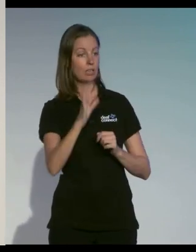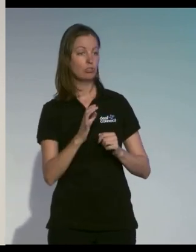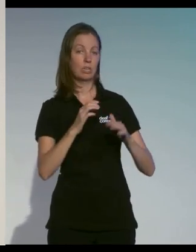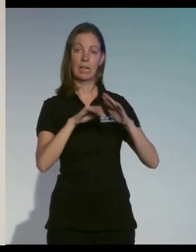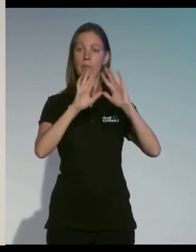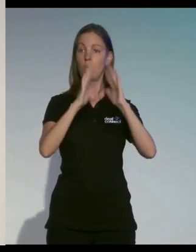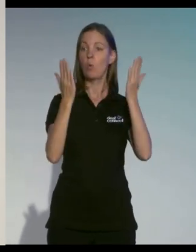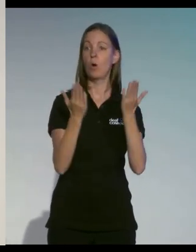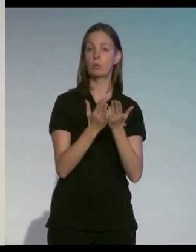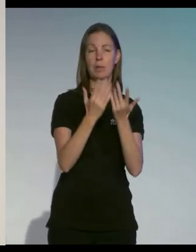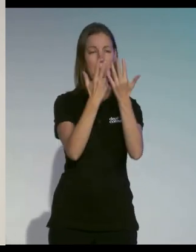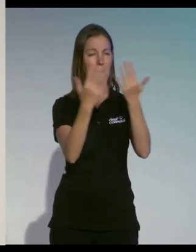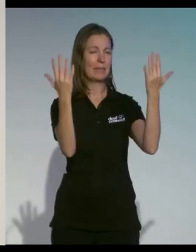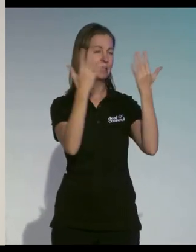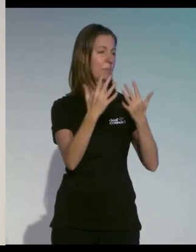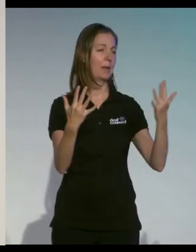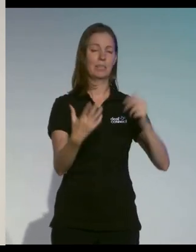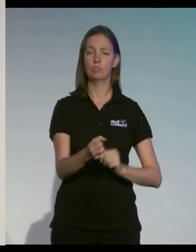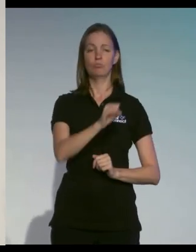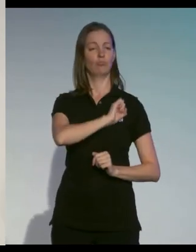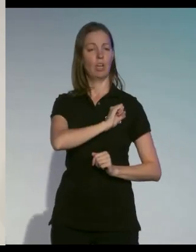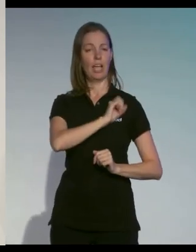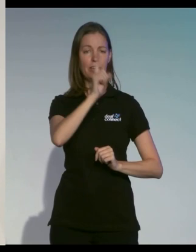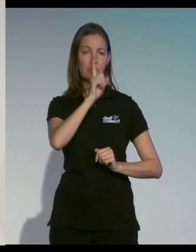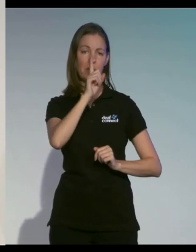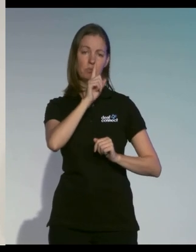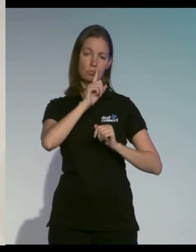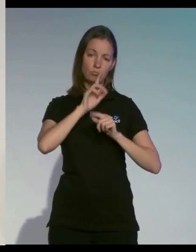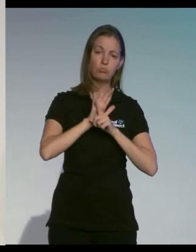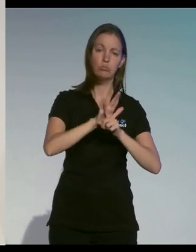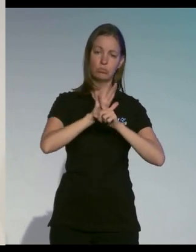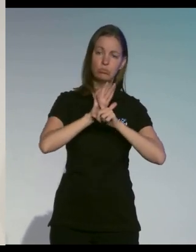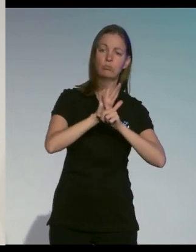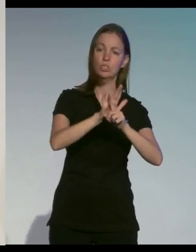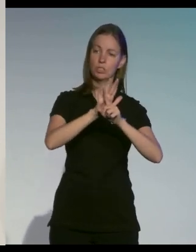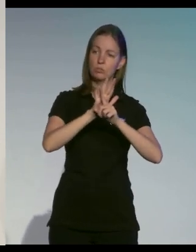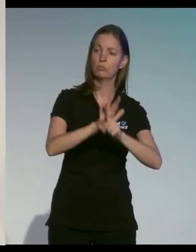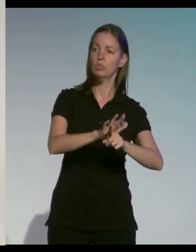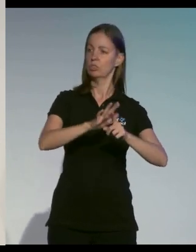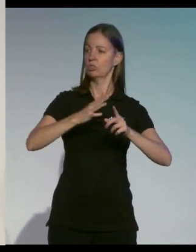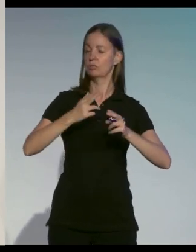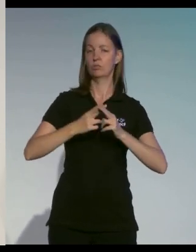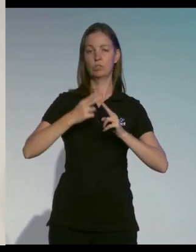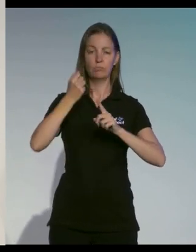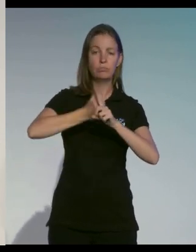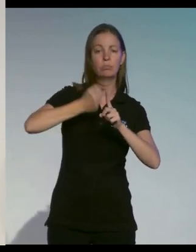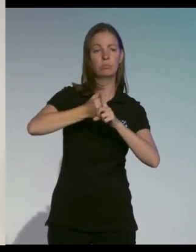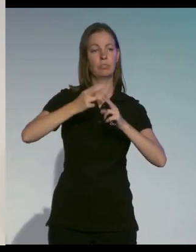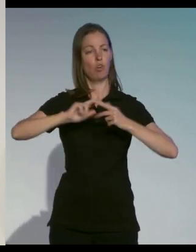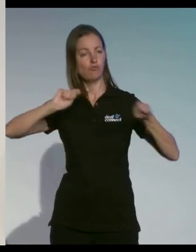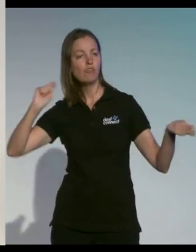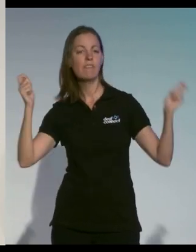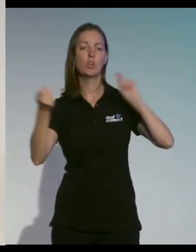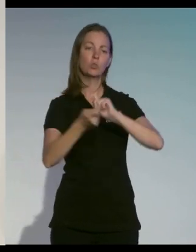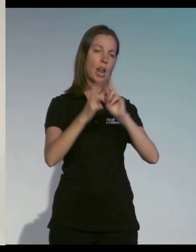world, there are many brave people who have pushed forward this revolution, and I hope greater